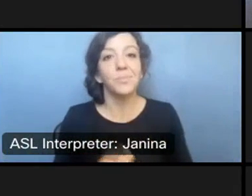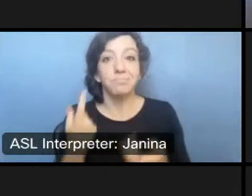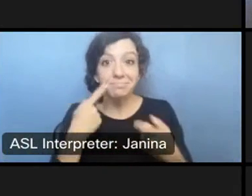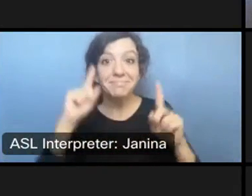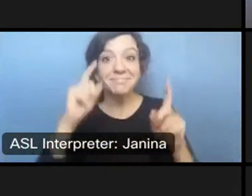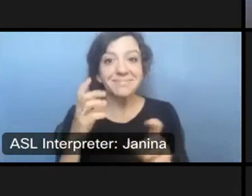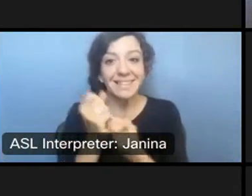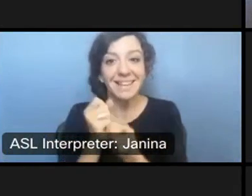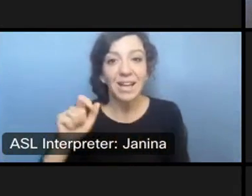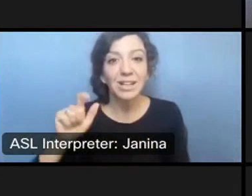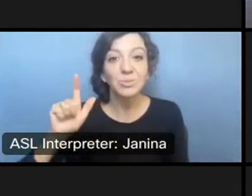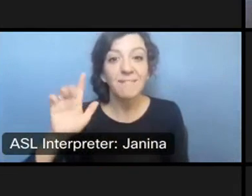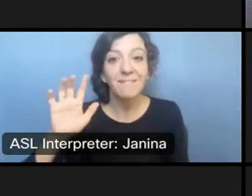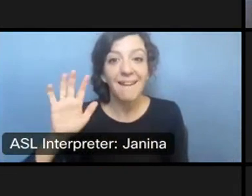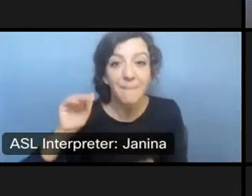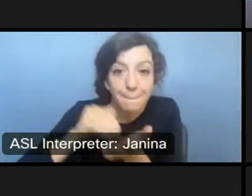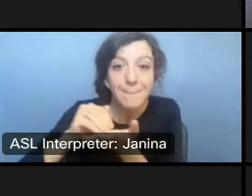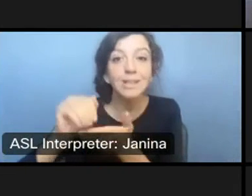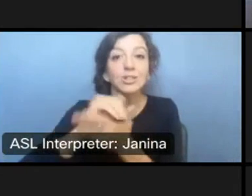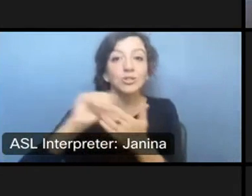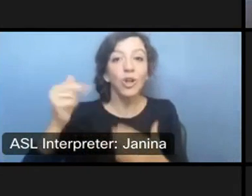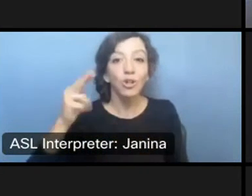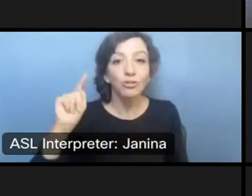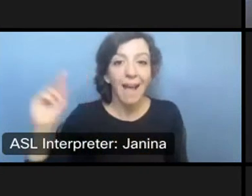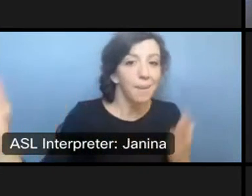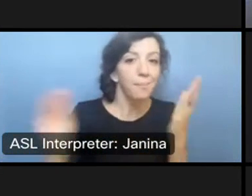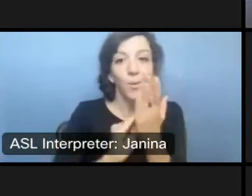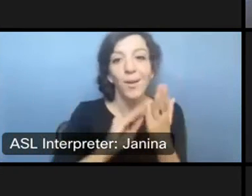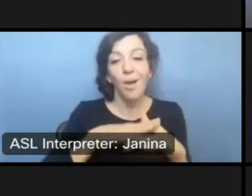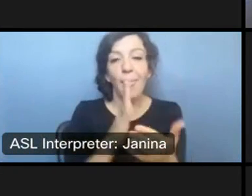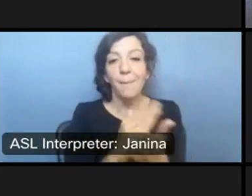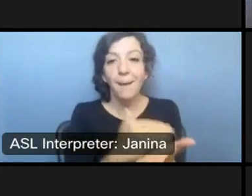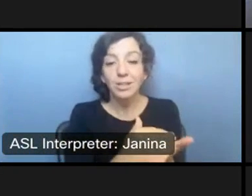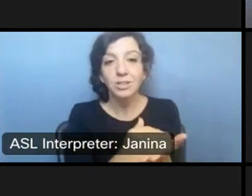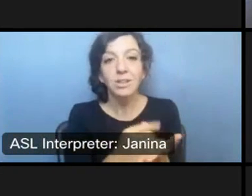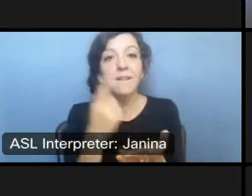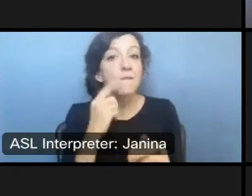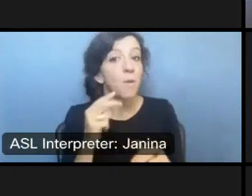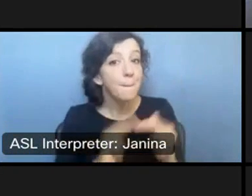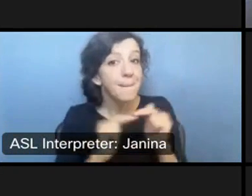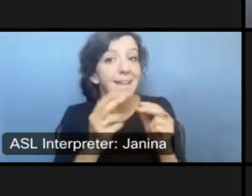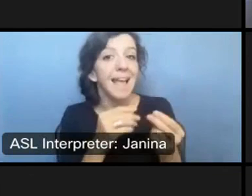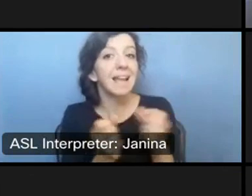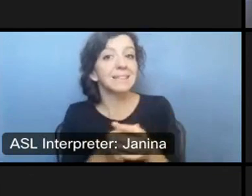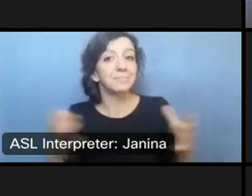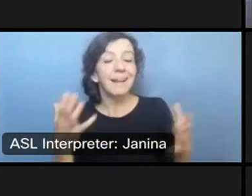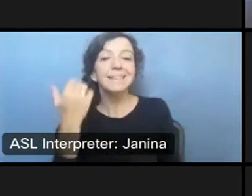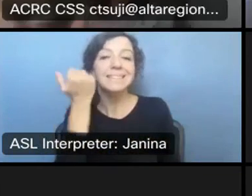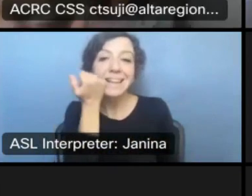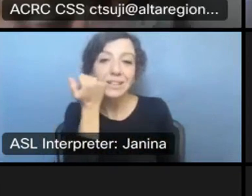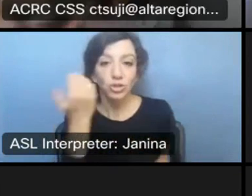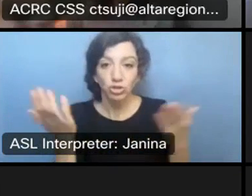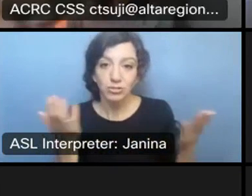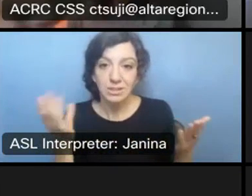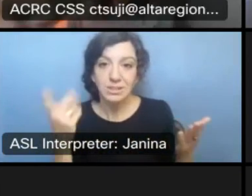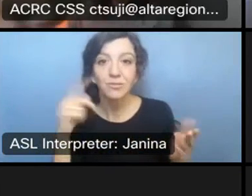a $25 million grant on the budget to build and expand dental